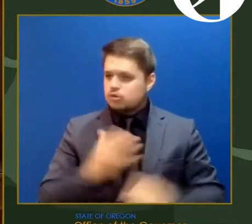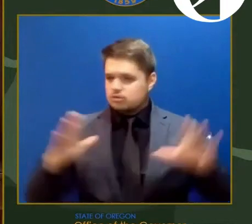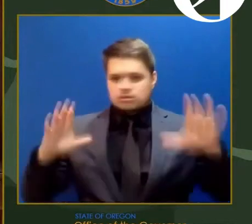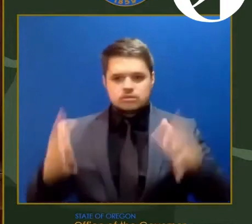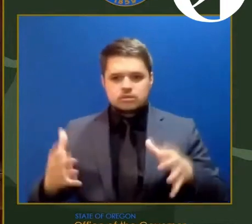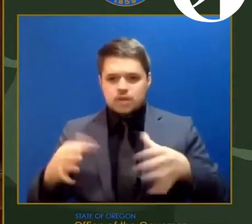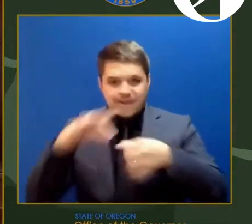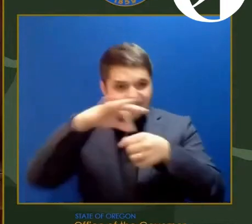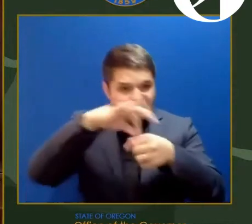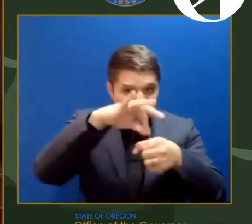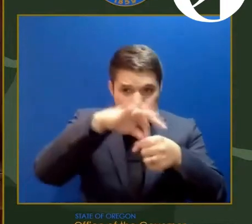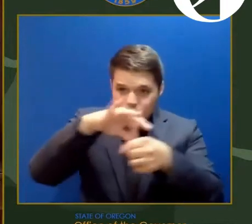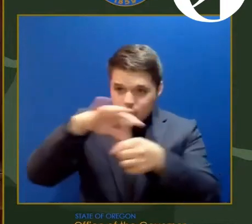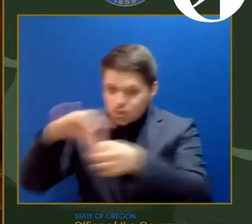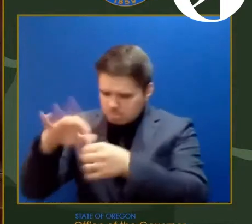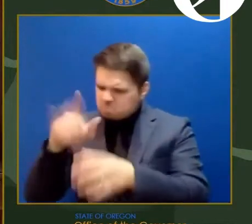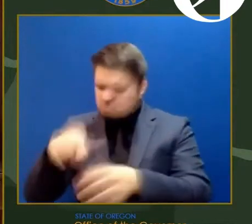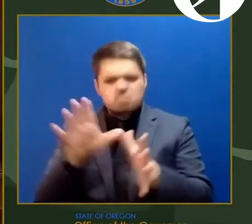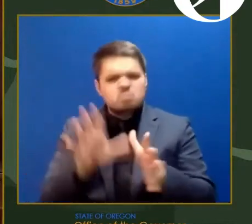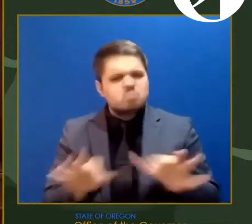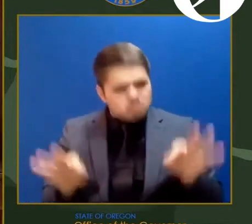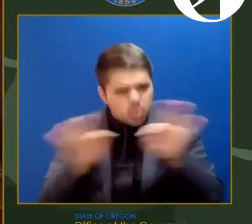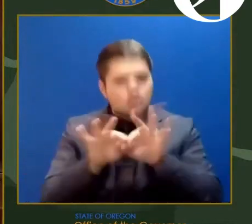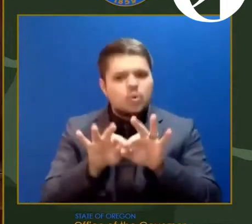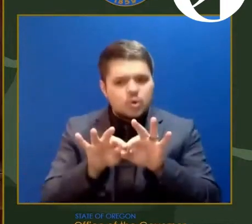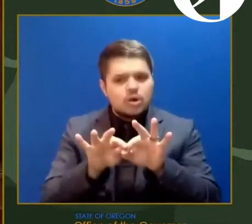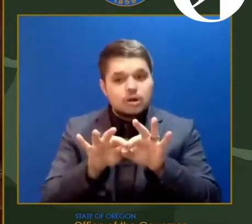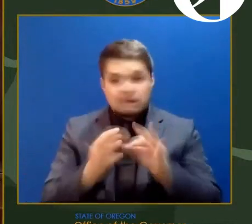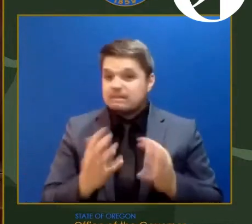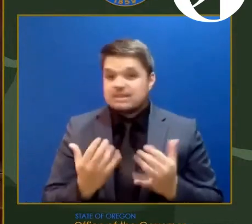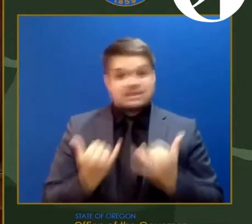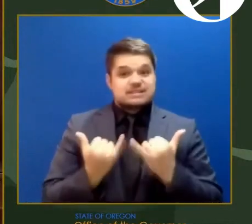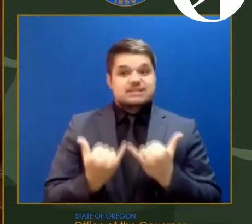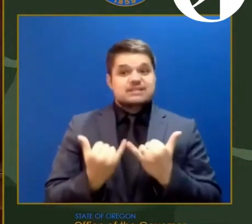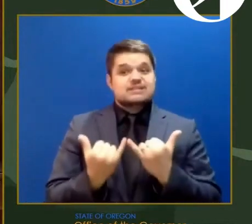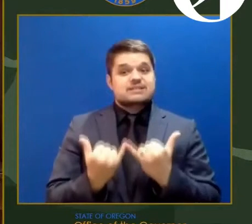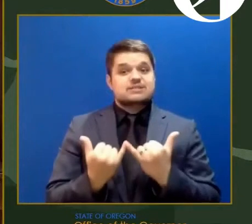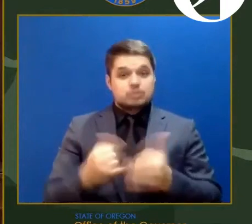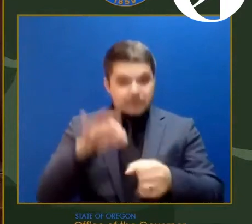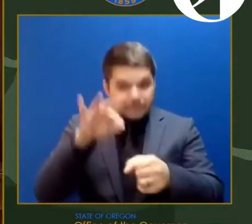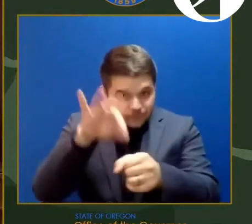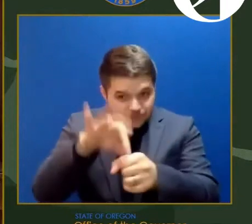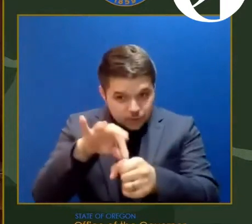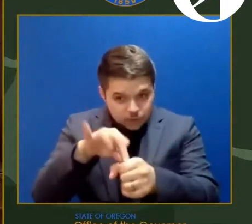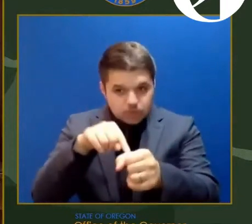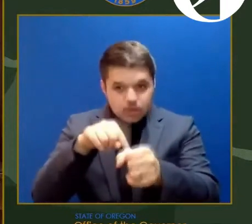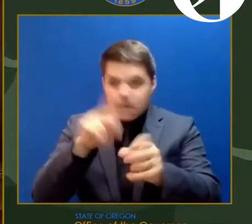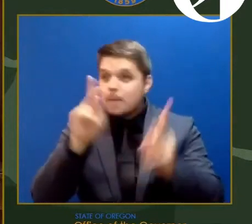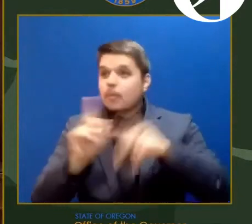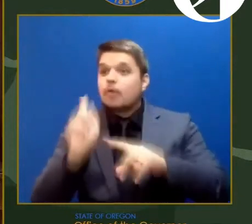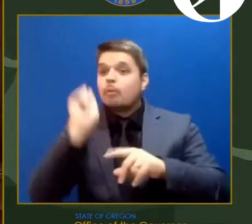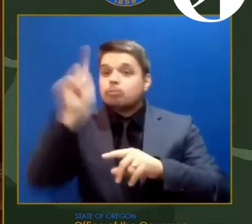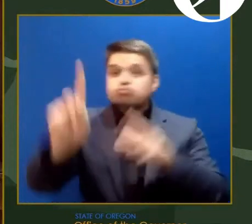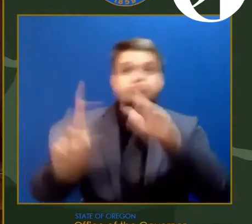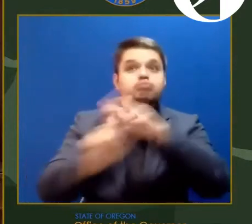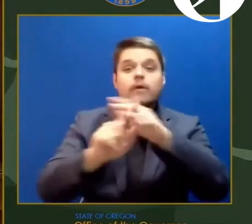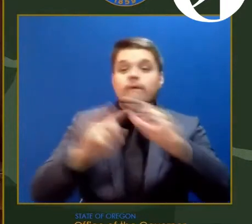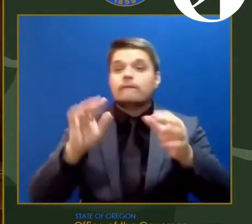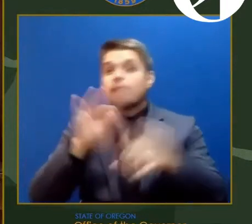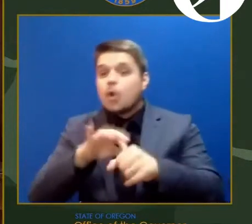yet today, the fundamental right itself, the very act of voting, has become a political tool